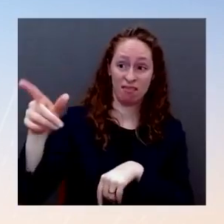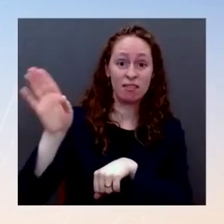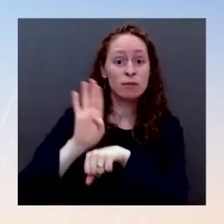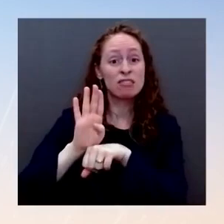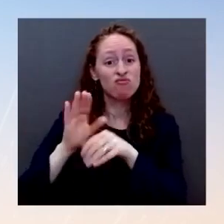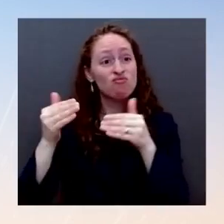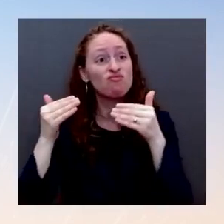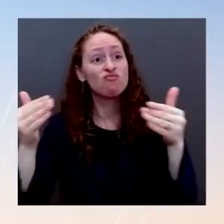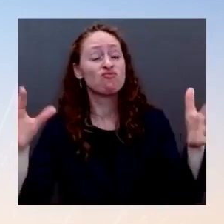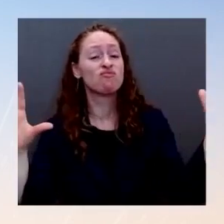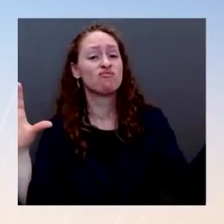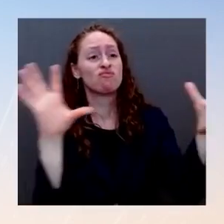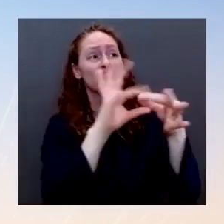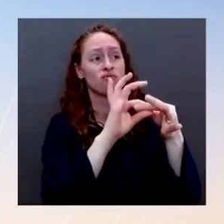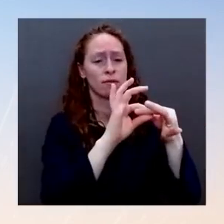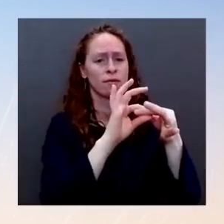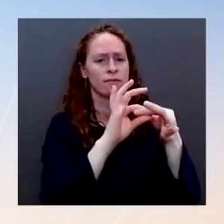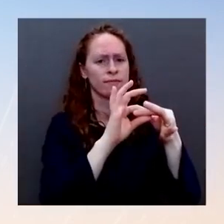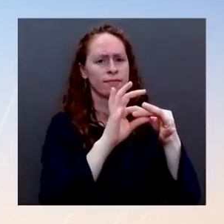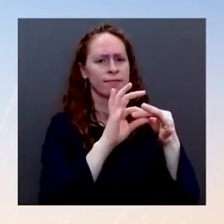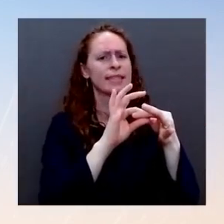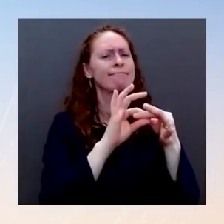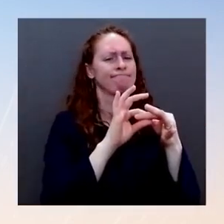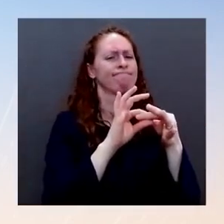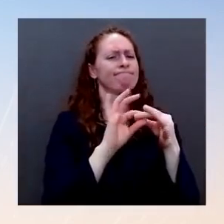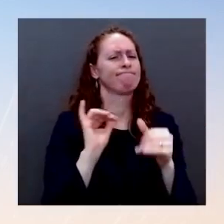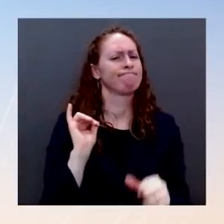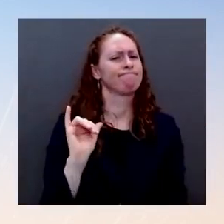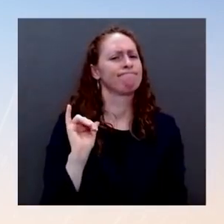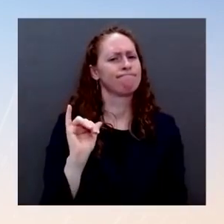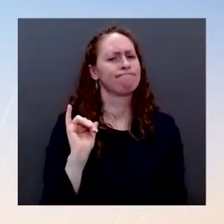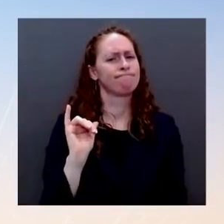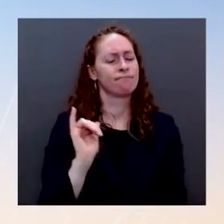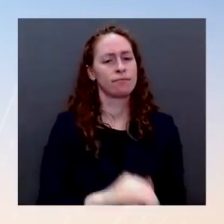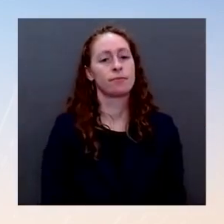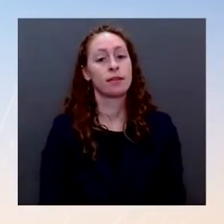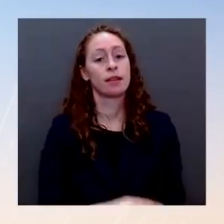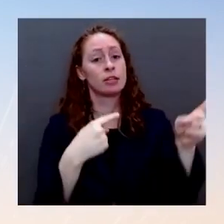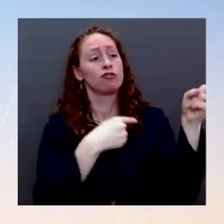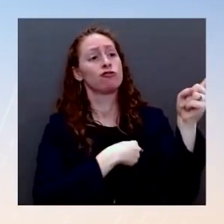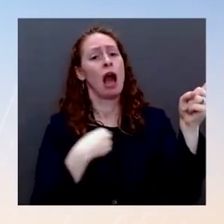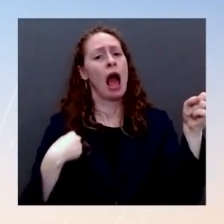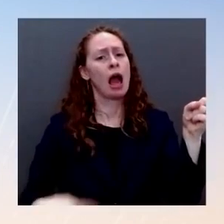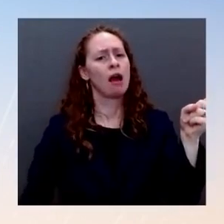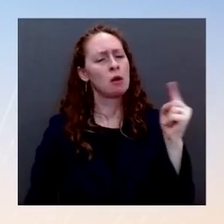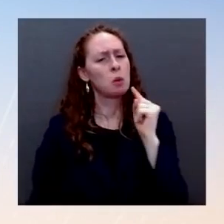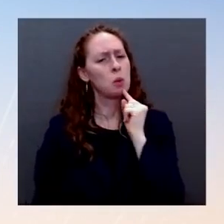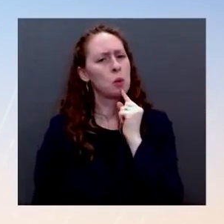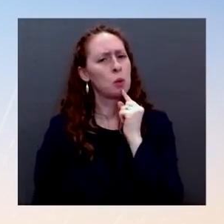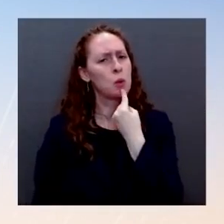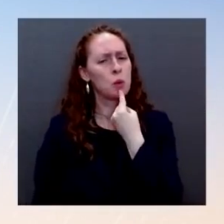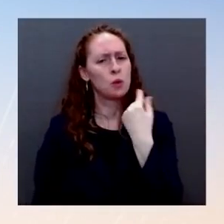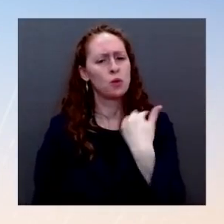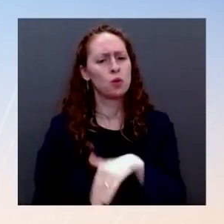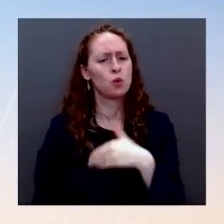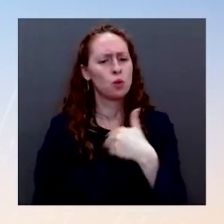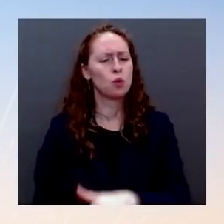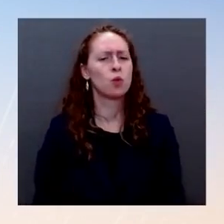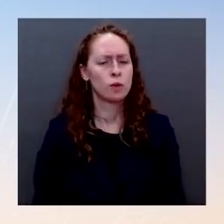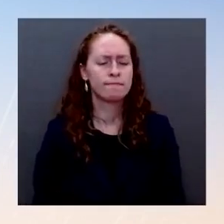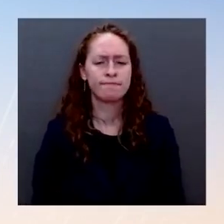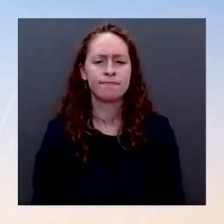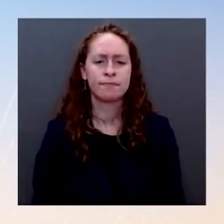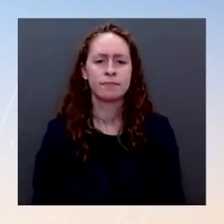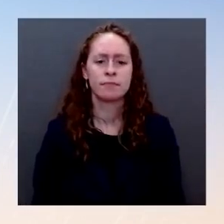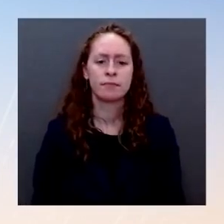hold the PRC accountable. I would also note that we're committed to taking action to ensure our supply chains are free from forced labor, including with the